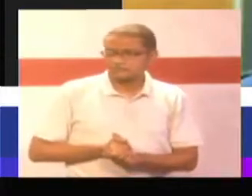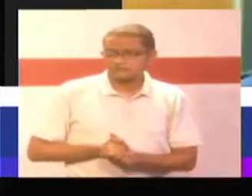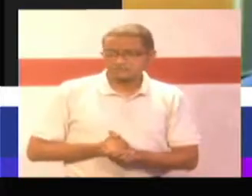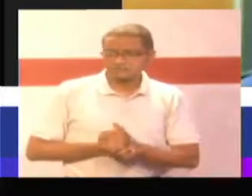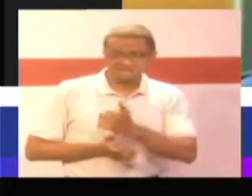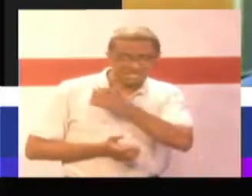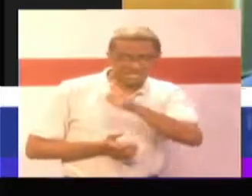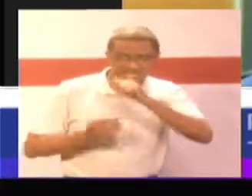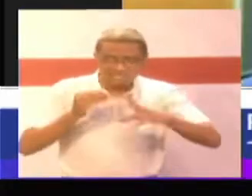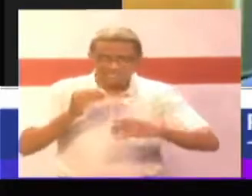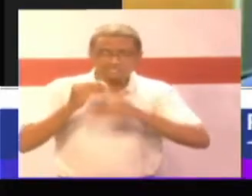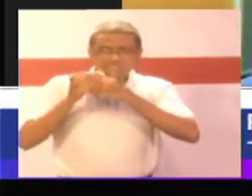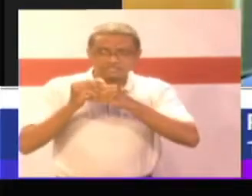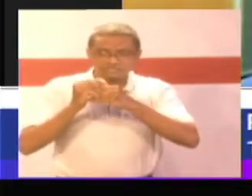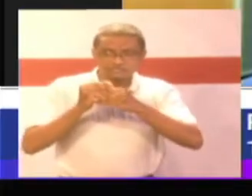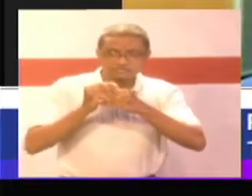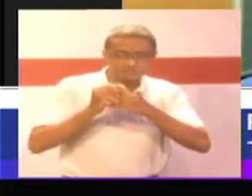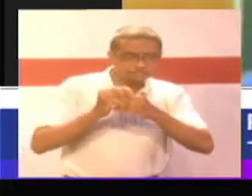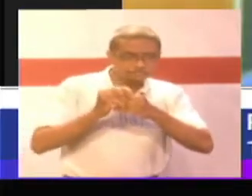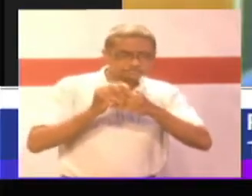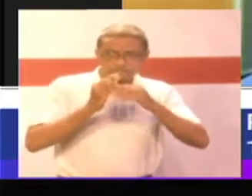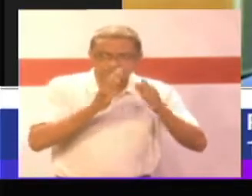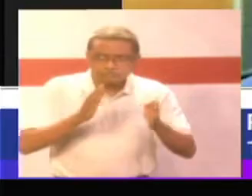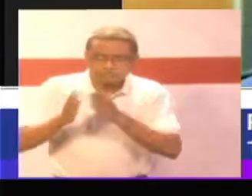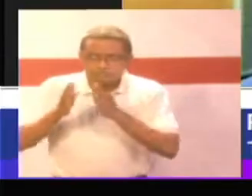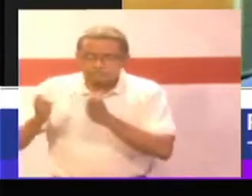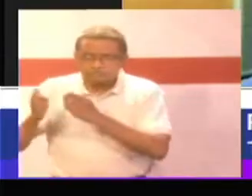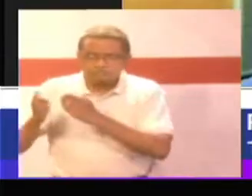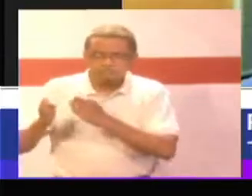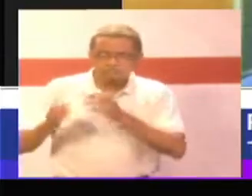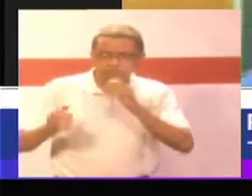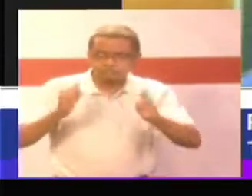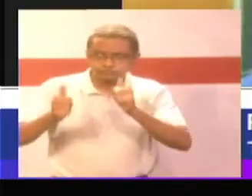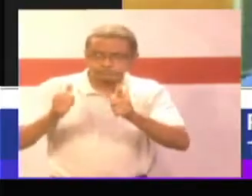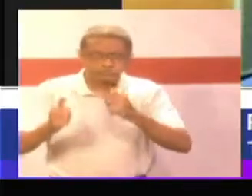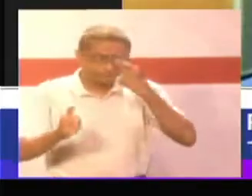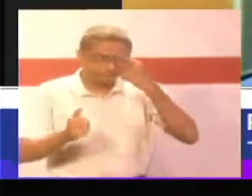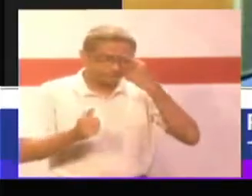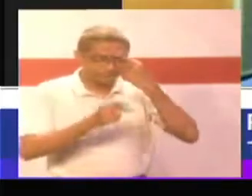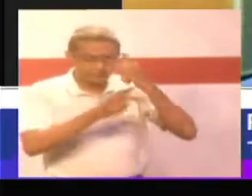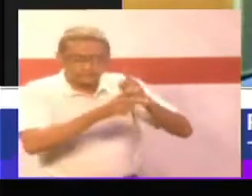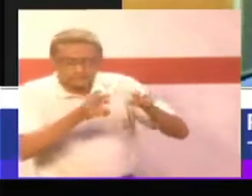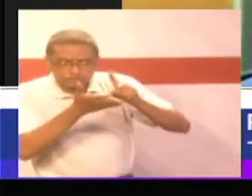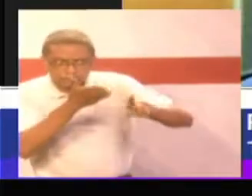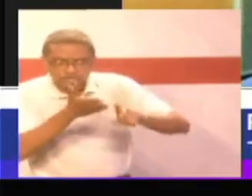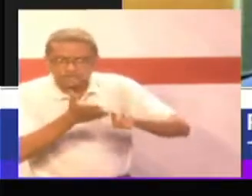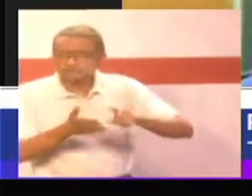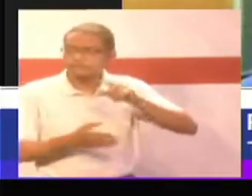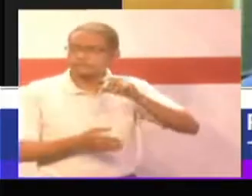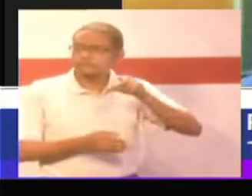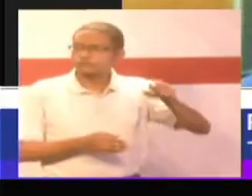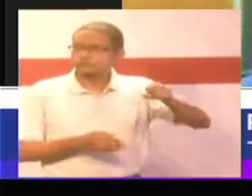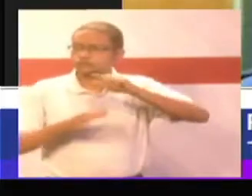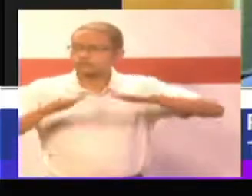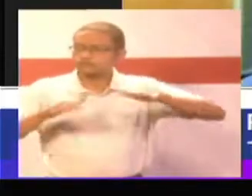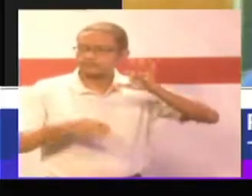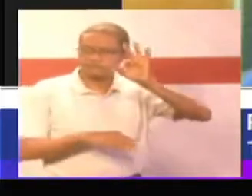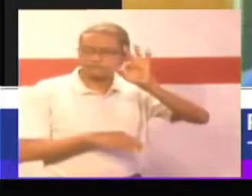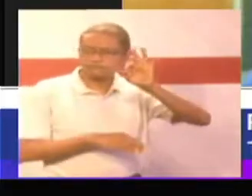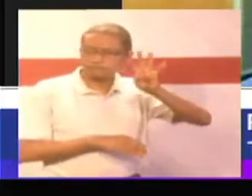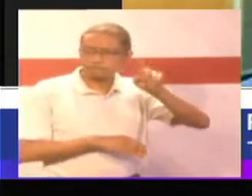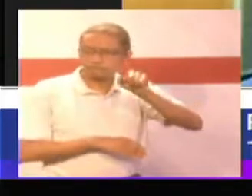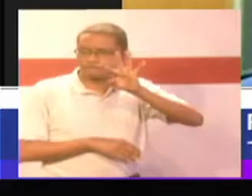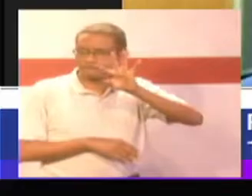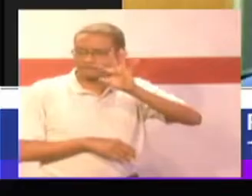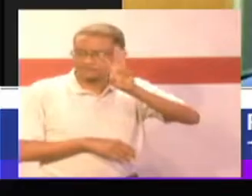added measures to monitor students as all of these students in forms 4 to 6 are going back out to school? And finally, what is